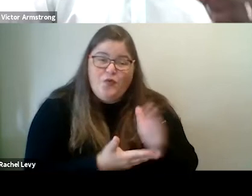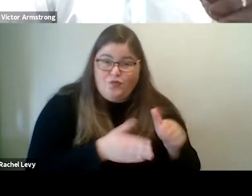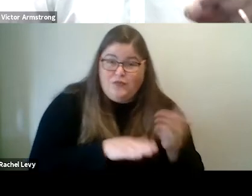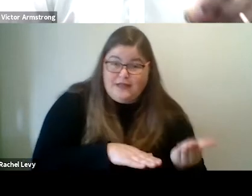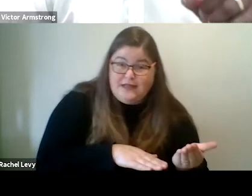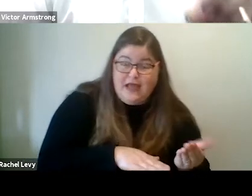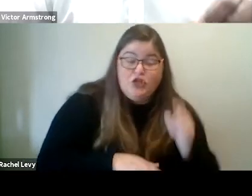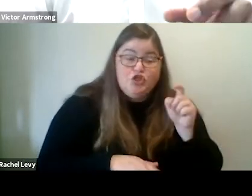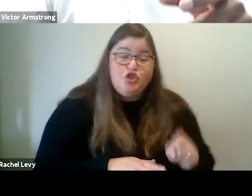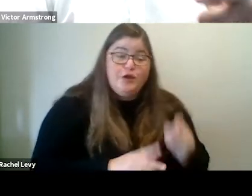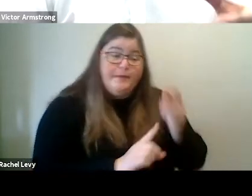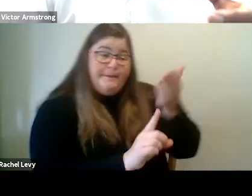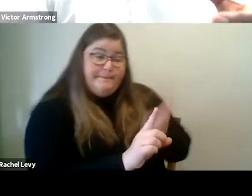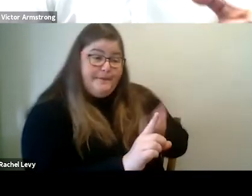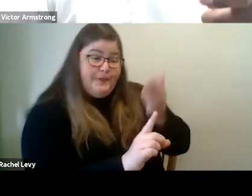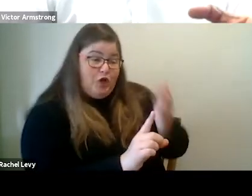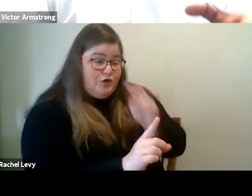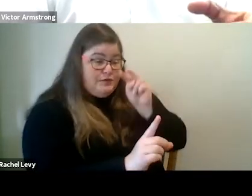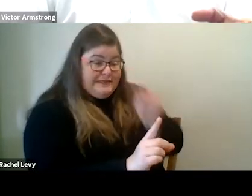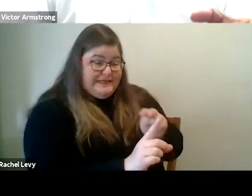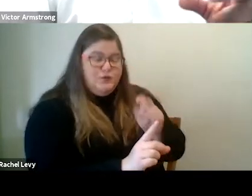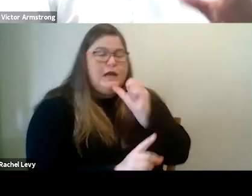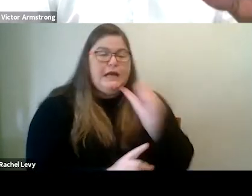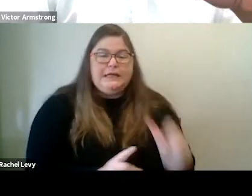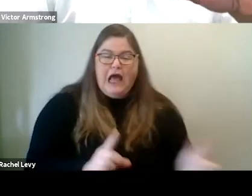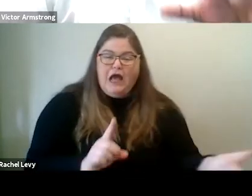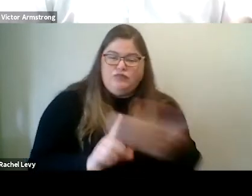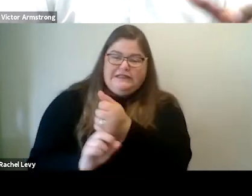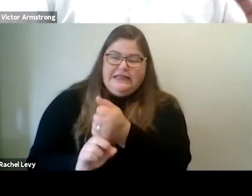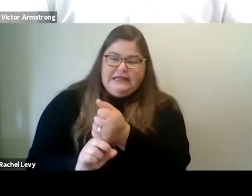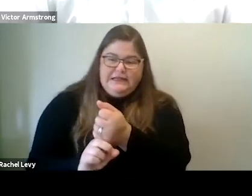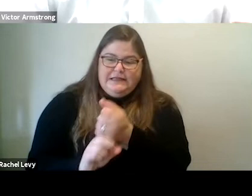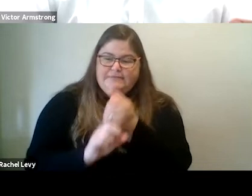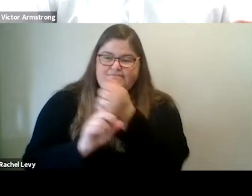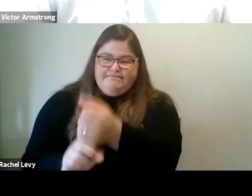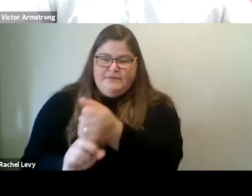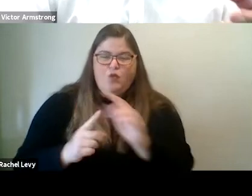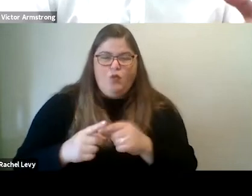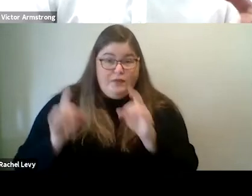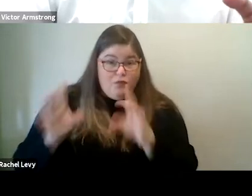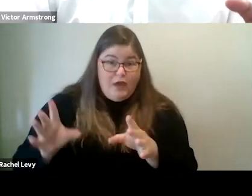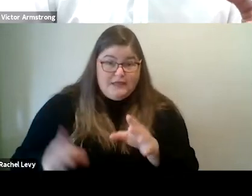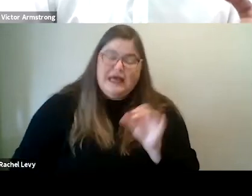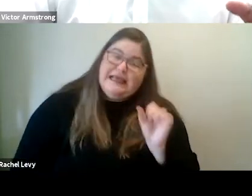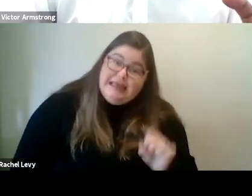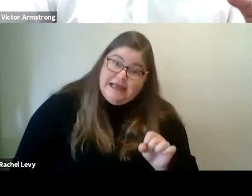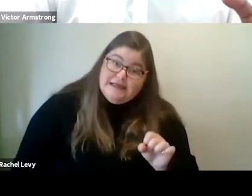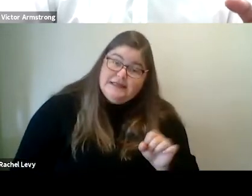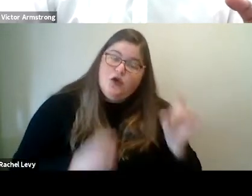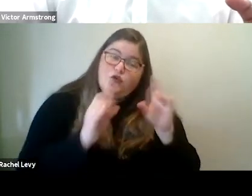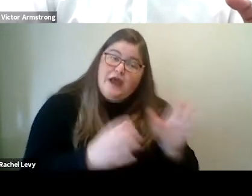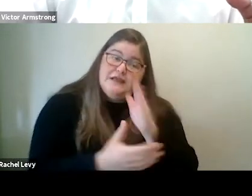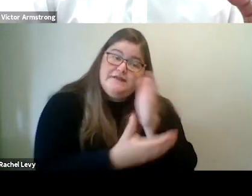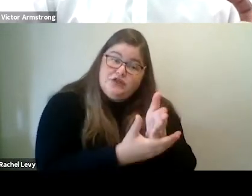Suicide prevention should be about more than detaining someone when they are in crisis. Yes, crisis intervention is about preventing